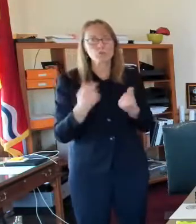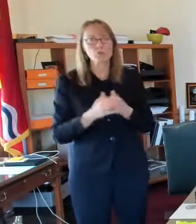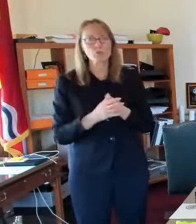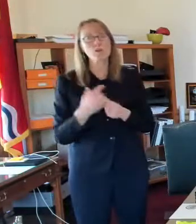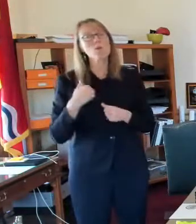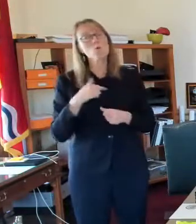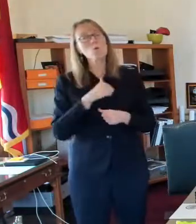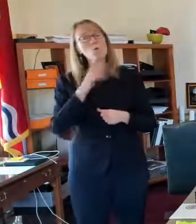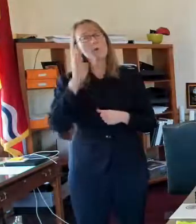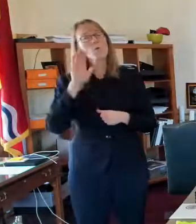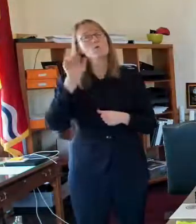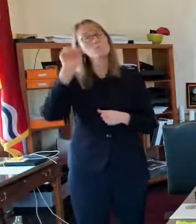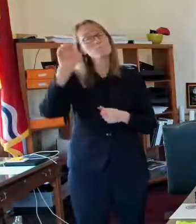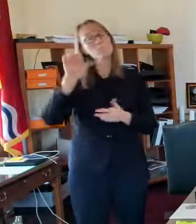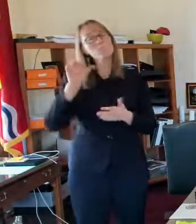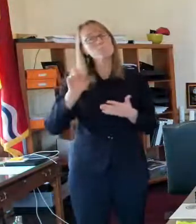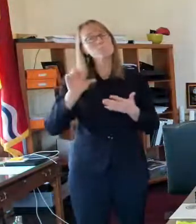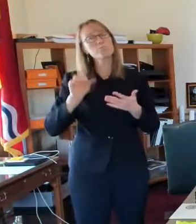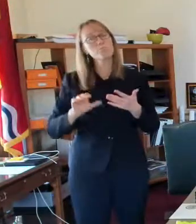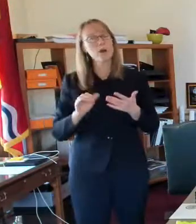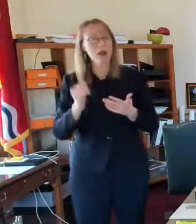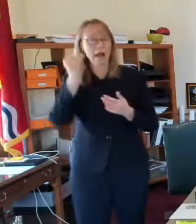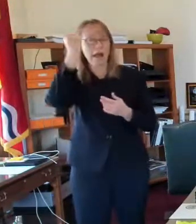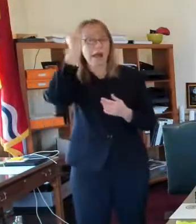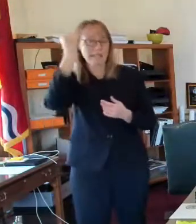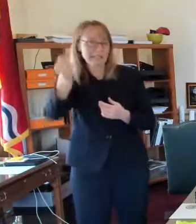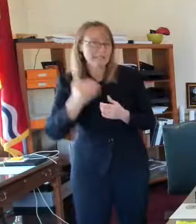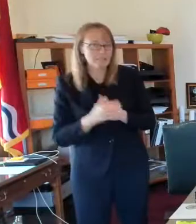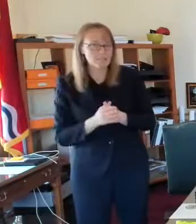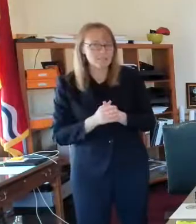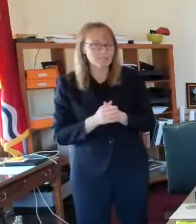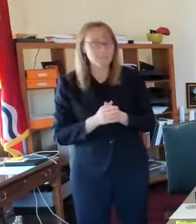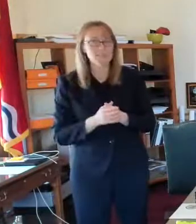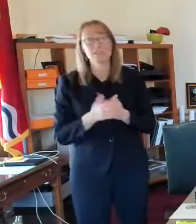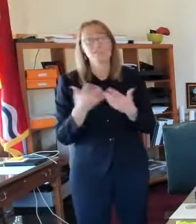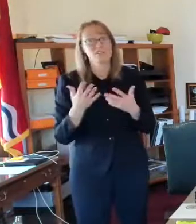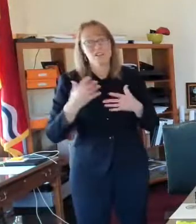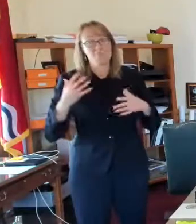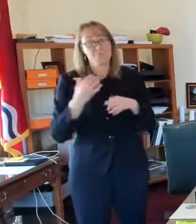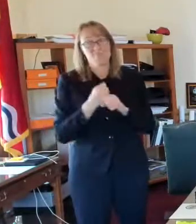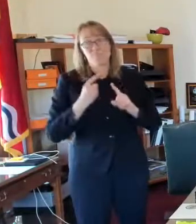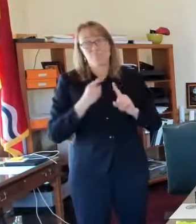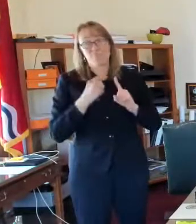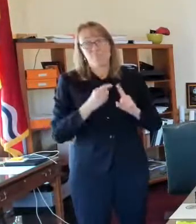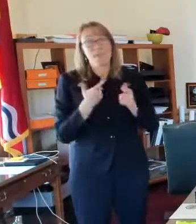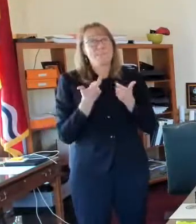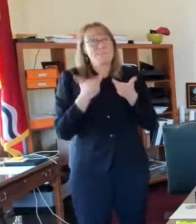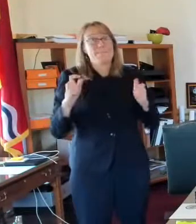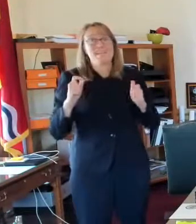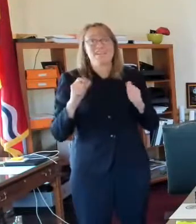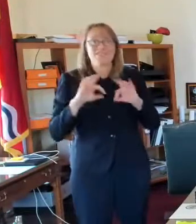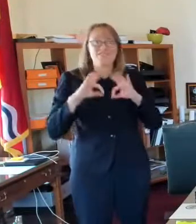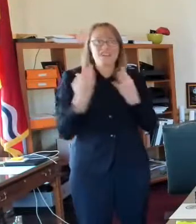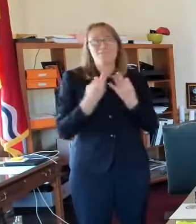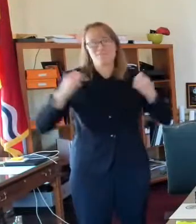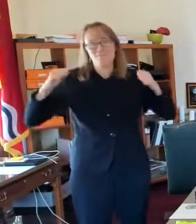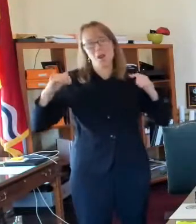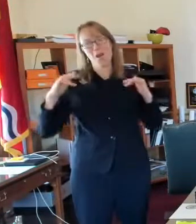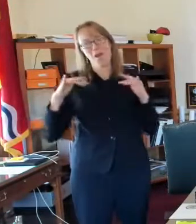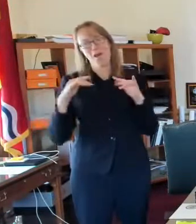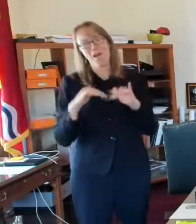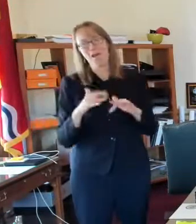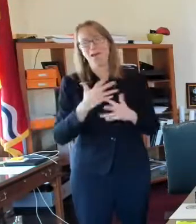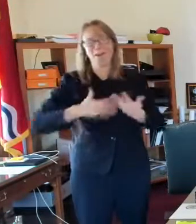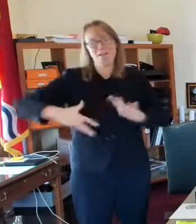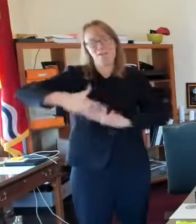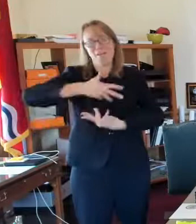thoughts about that, but let me just give it to you in a nutshell. These big family gatherings just should not happen.